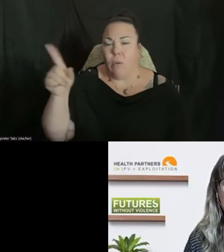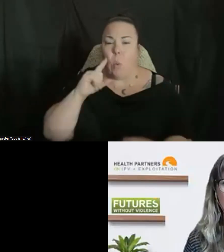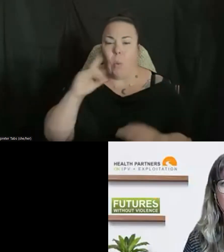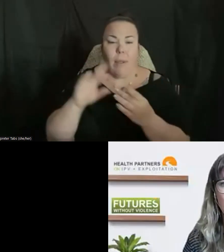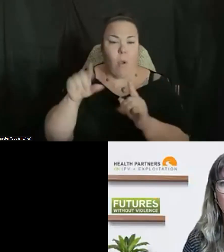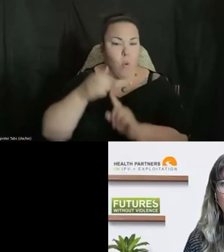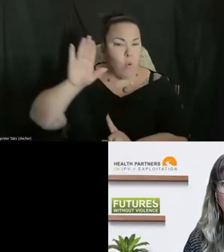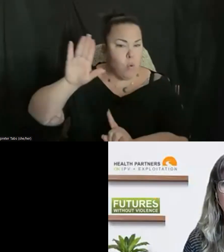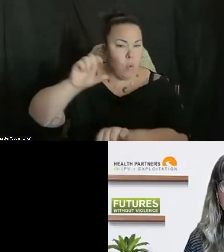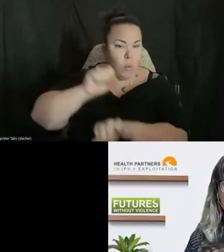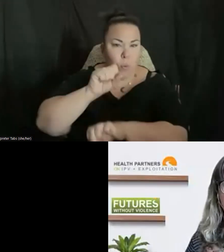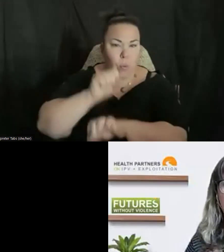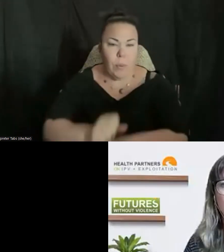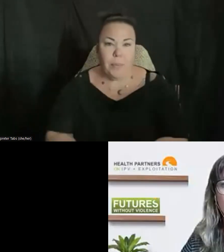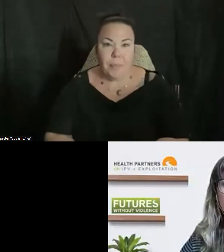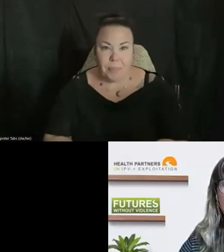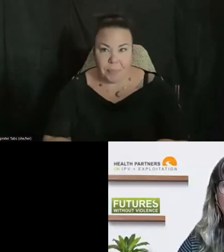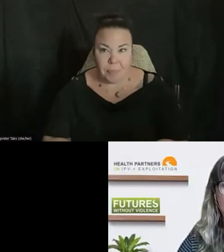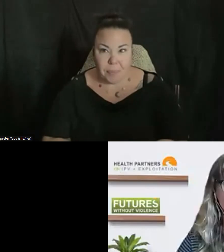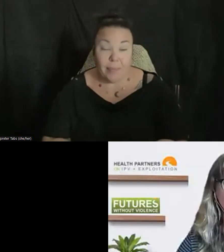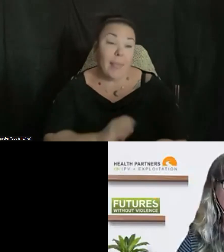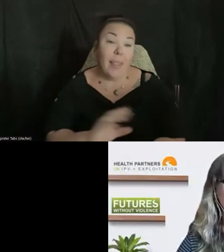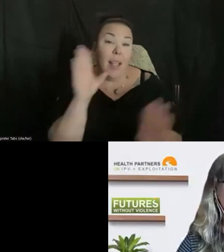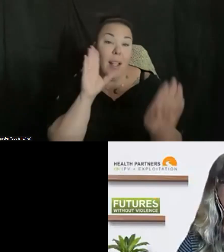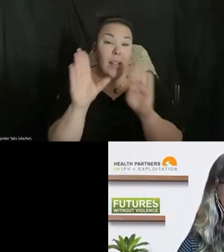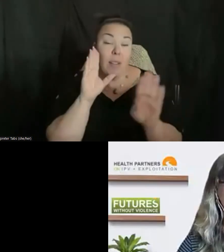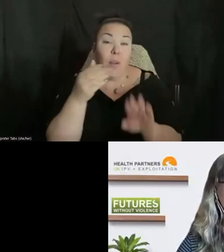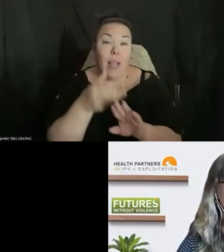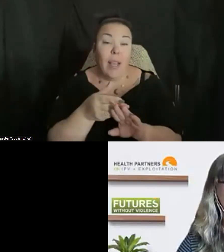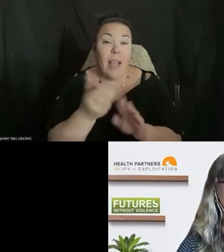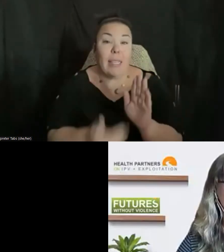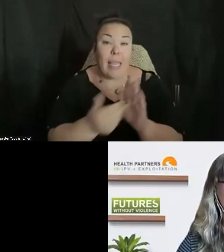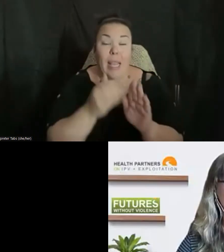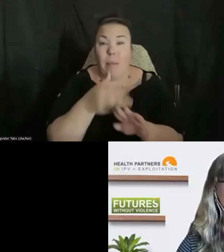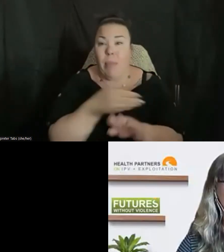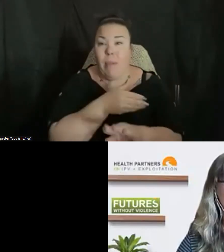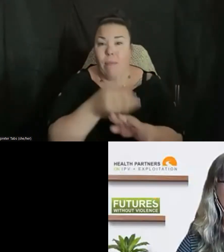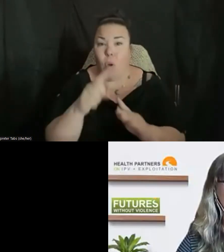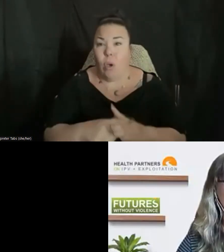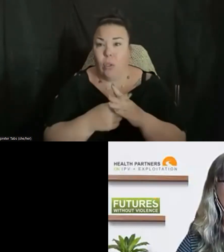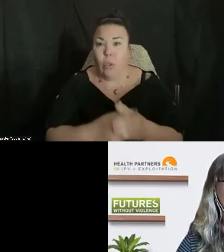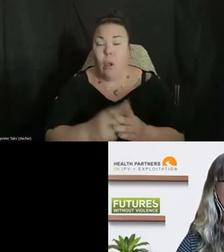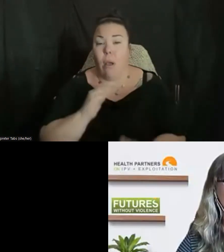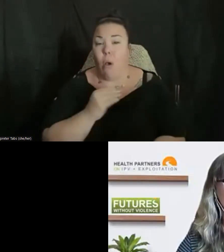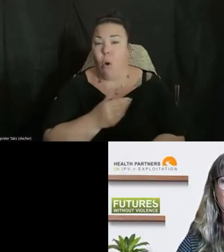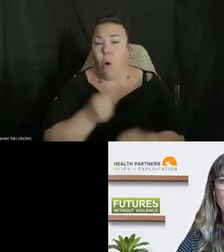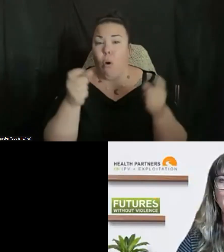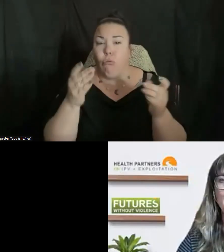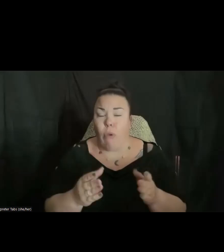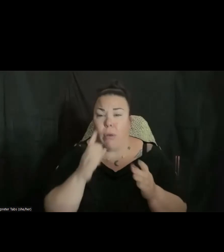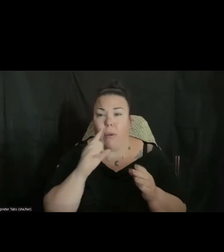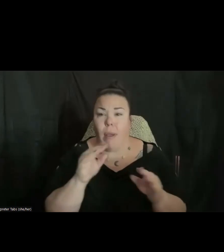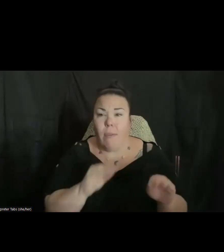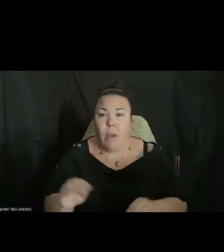Hi again, everyone. Before I get started, I want to make sure I acknowledge that our Director of Mobile Health,